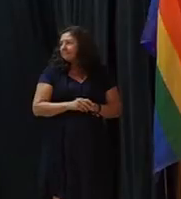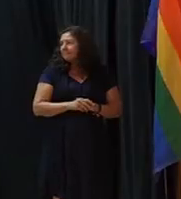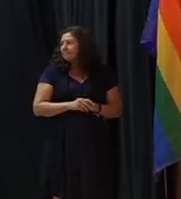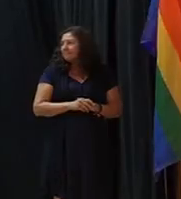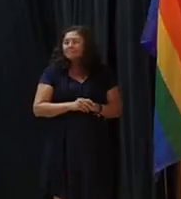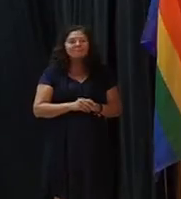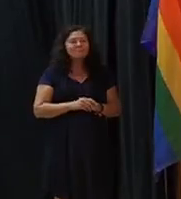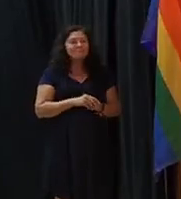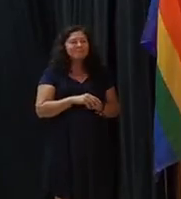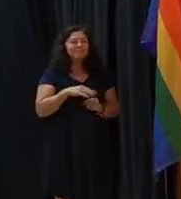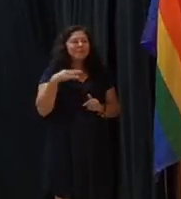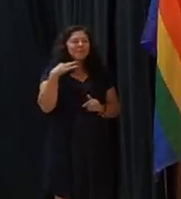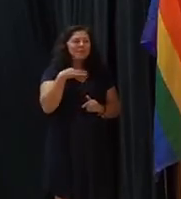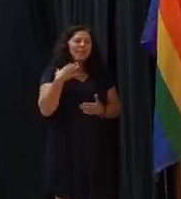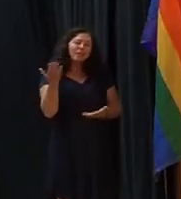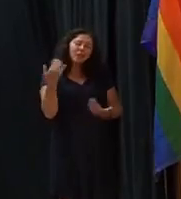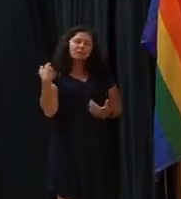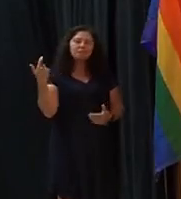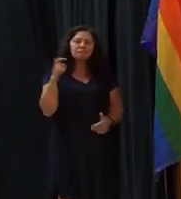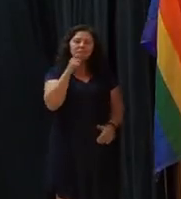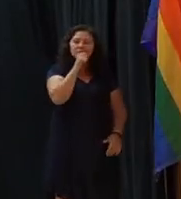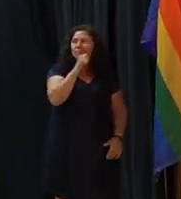Bring it on down.